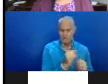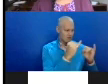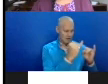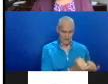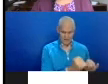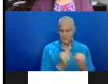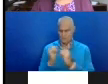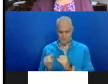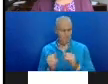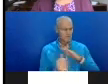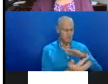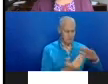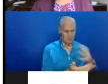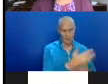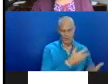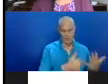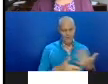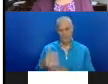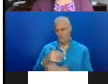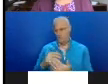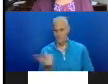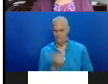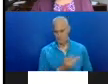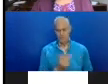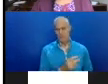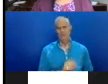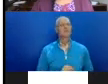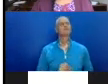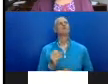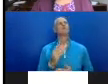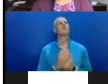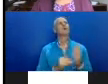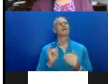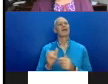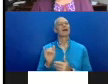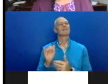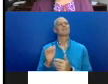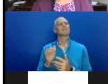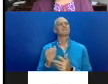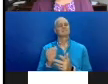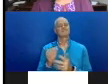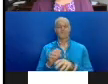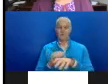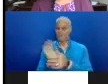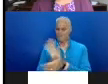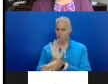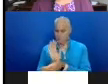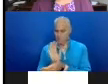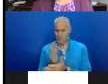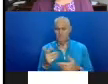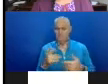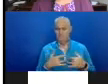So part of what comes out of the film is